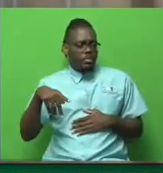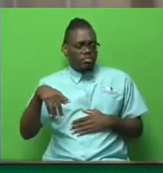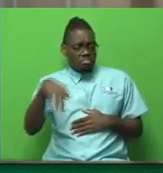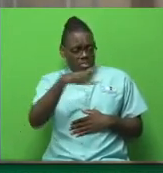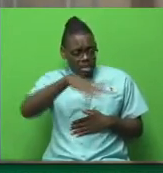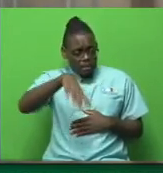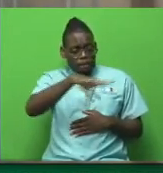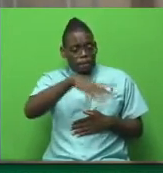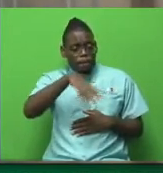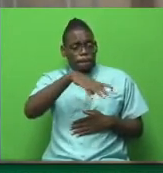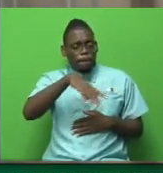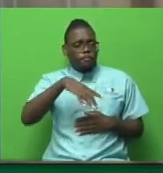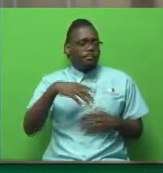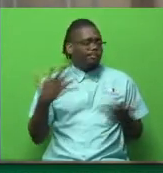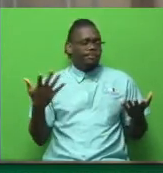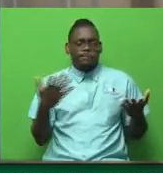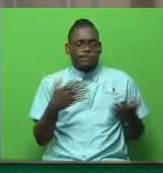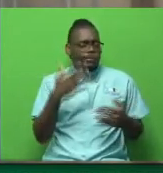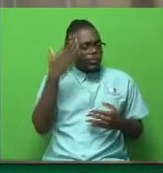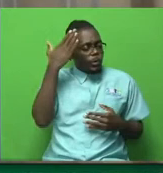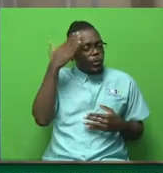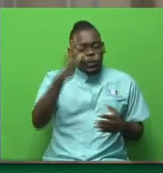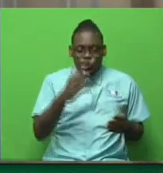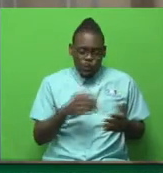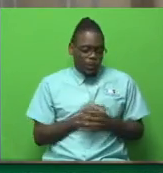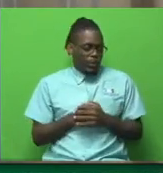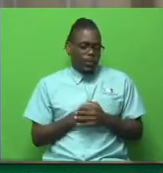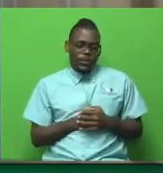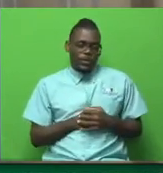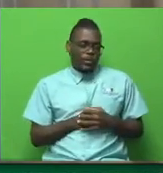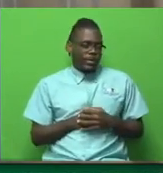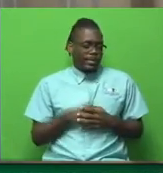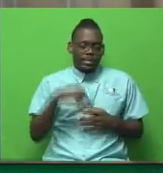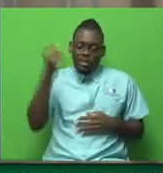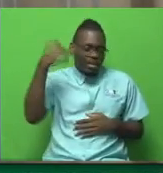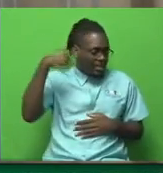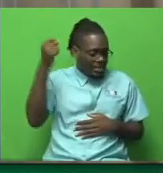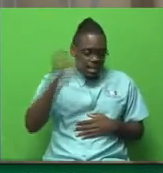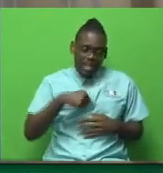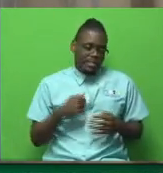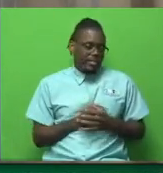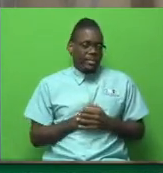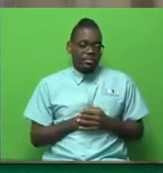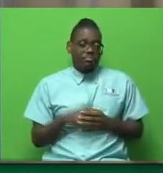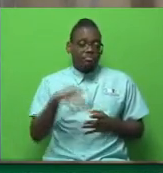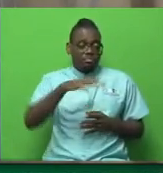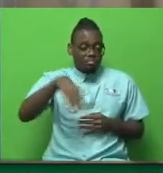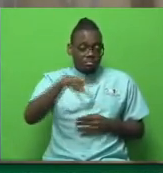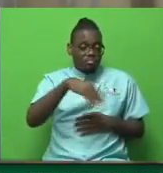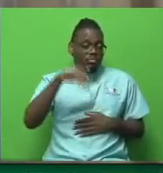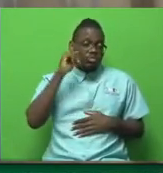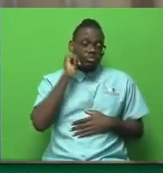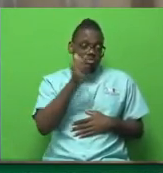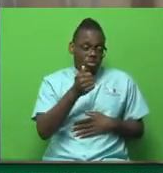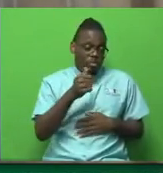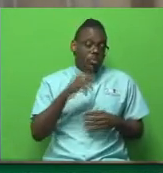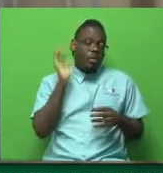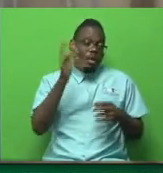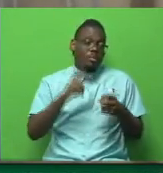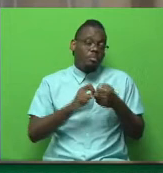Madam speaker from the realities of the day-to-day crises facing citizens of this country that it is